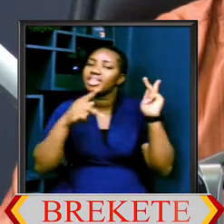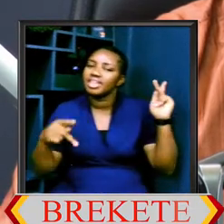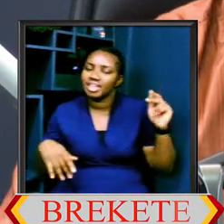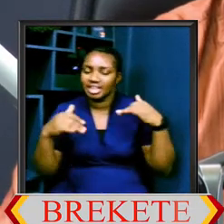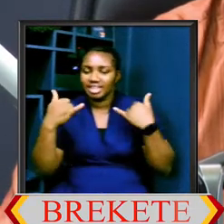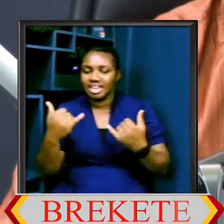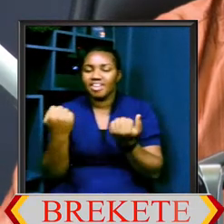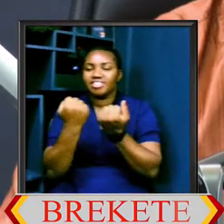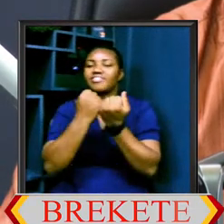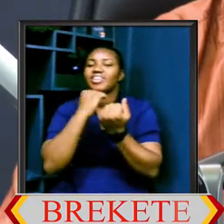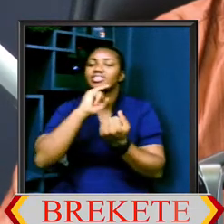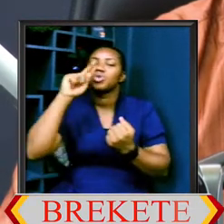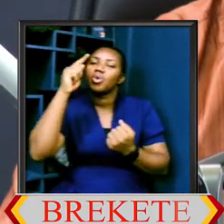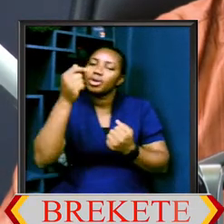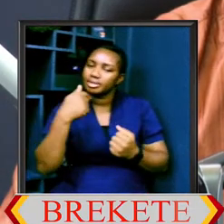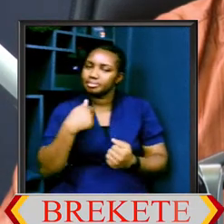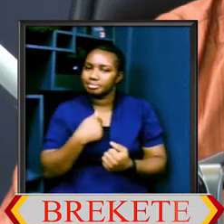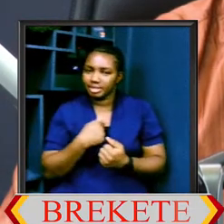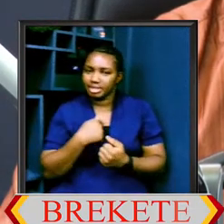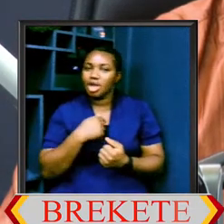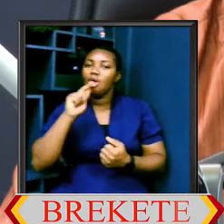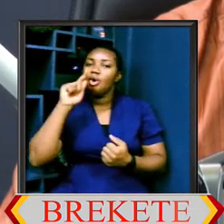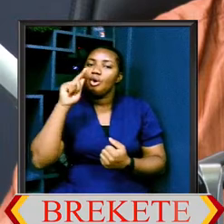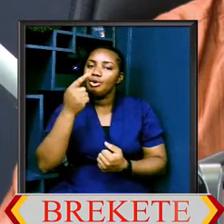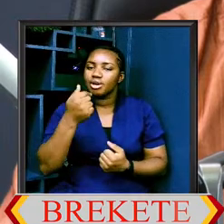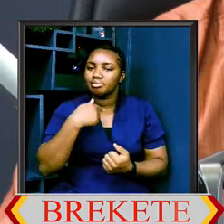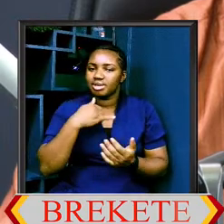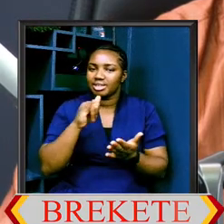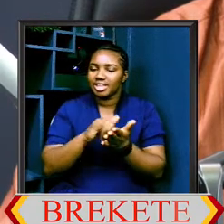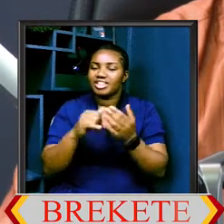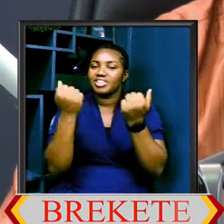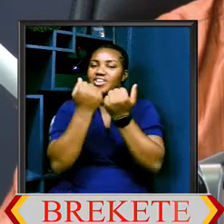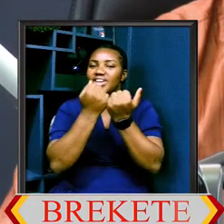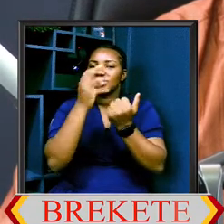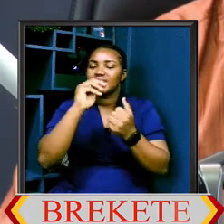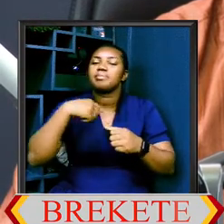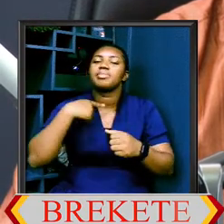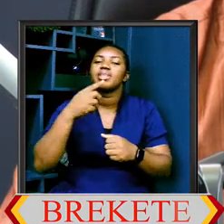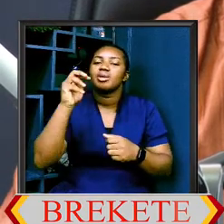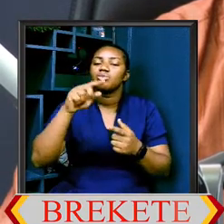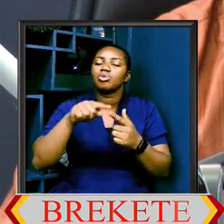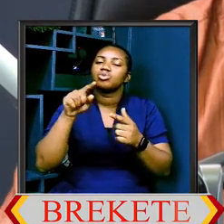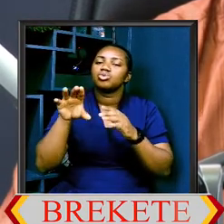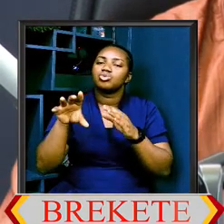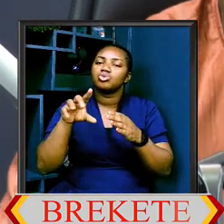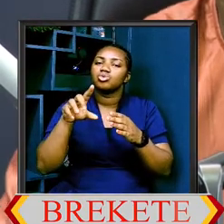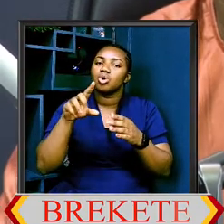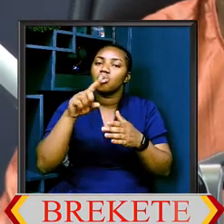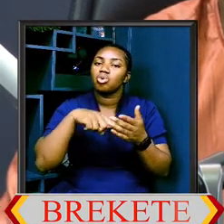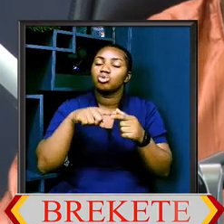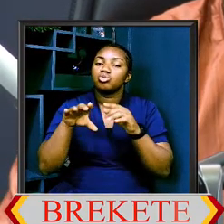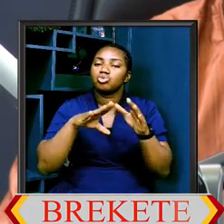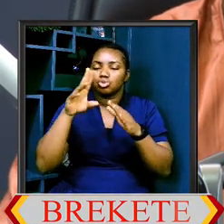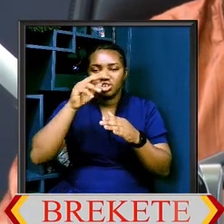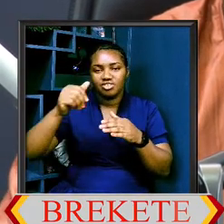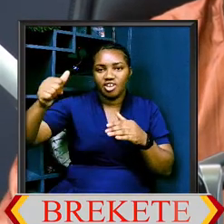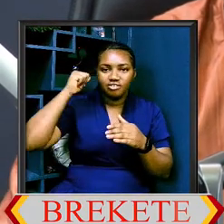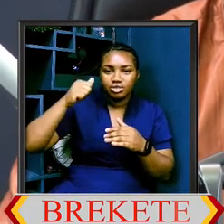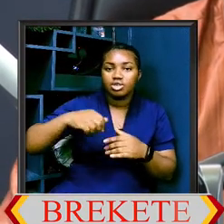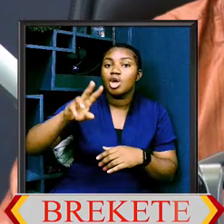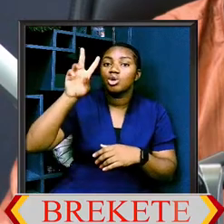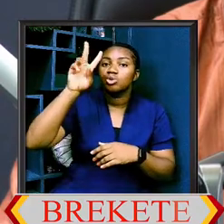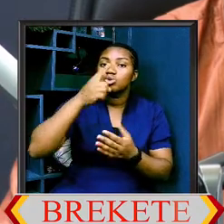me. I'm the only one that fighting him, tell him what to do. He refused. Last 2 weeks